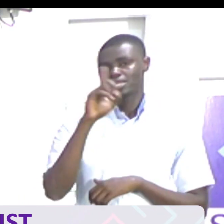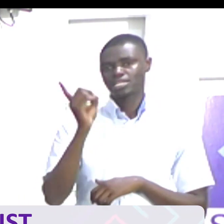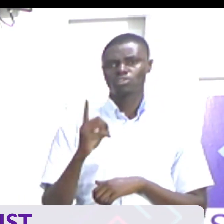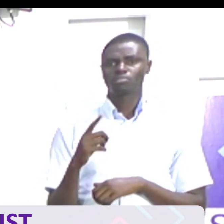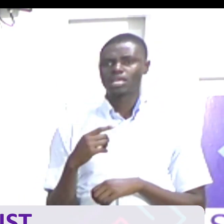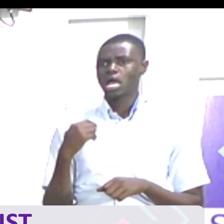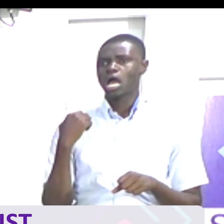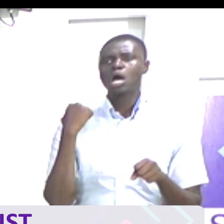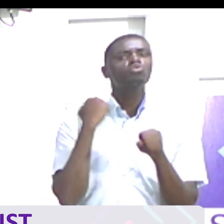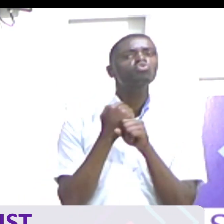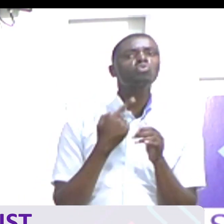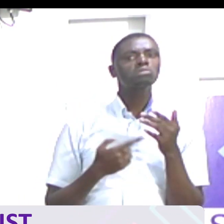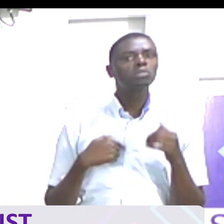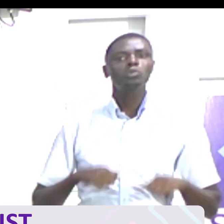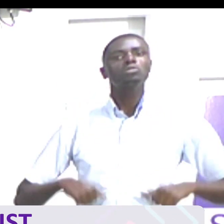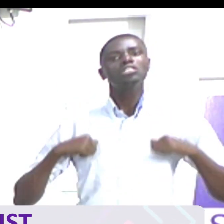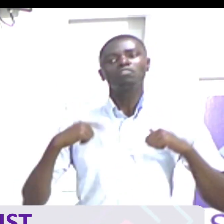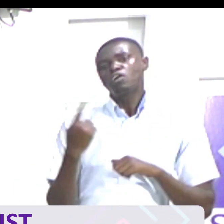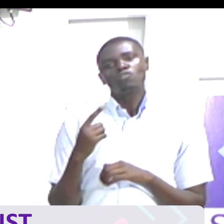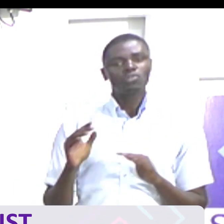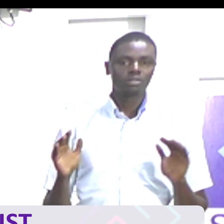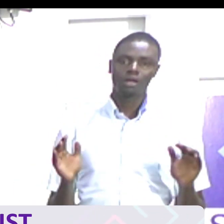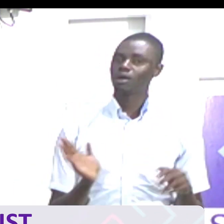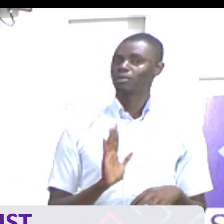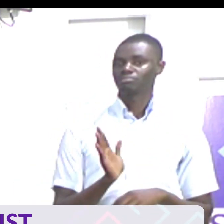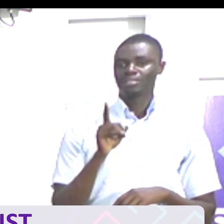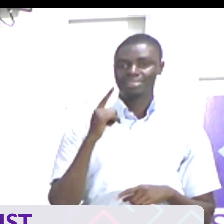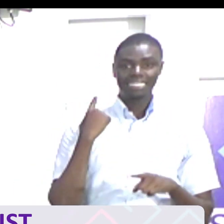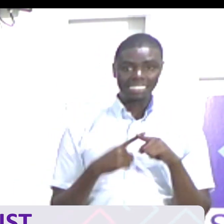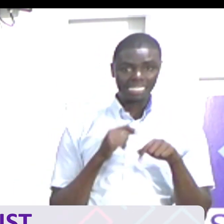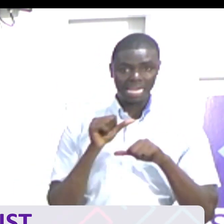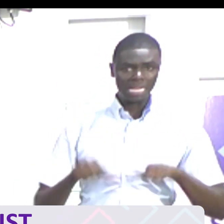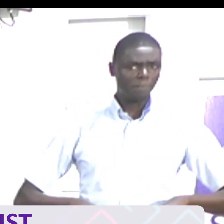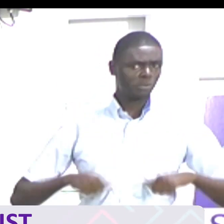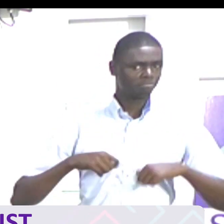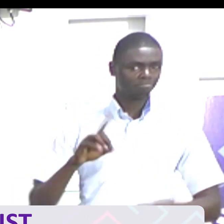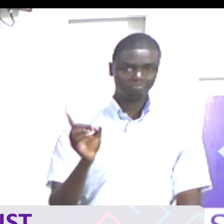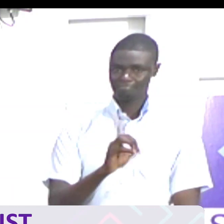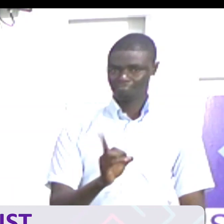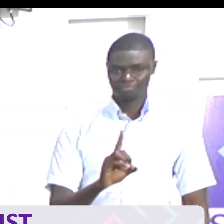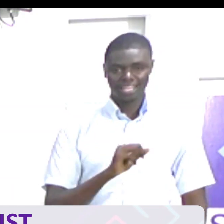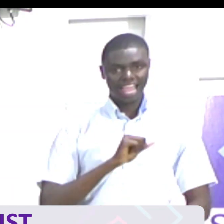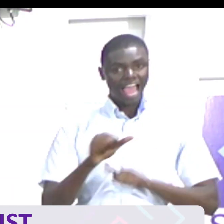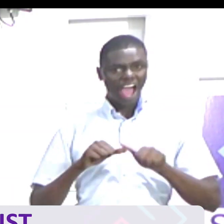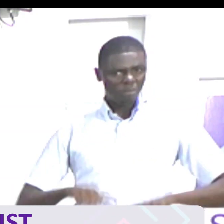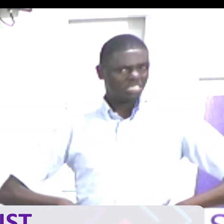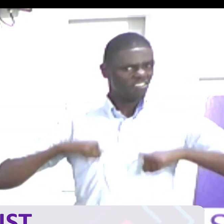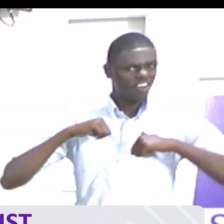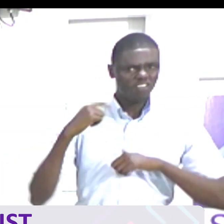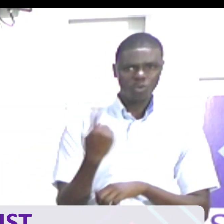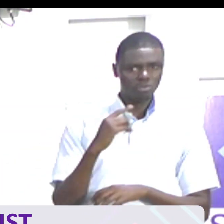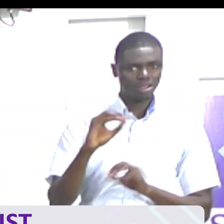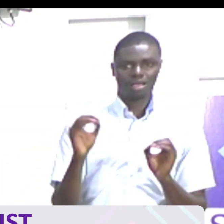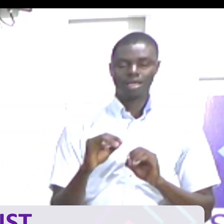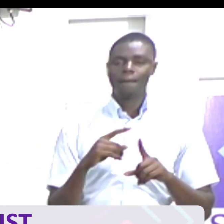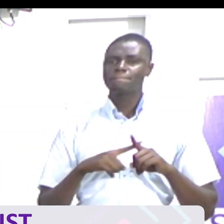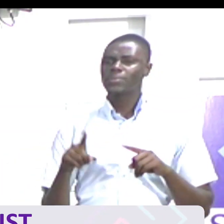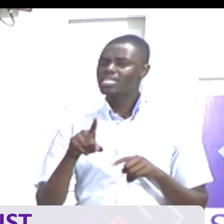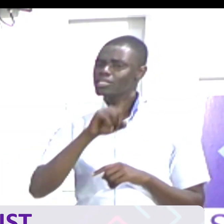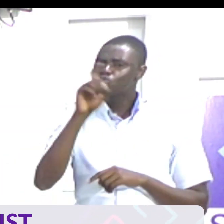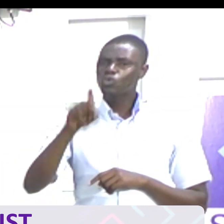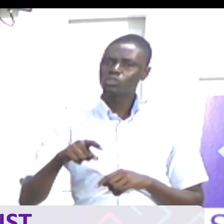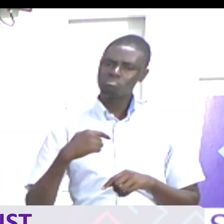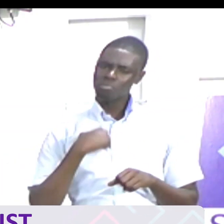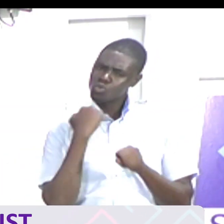do you do, I just survive. This is not about surviving. It's not about that. So this swali ya what do you do,